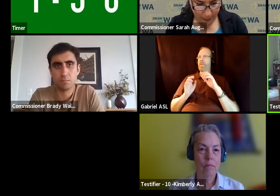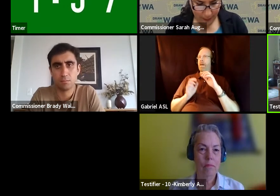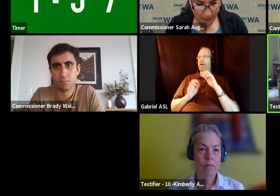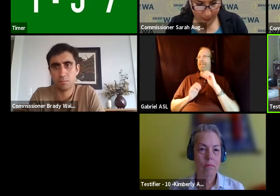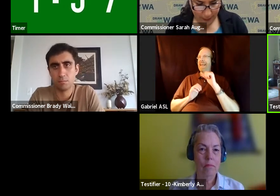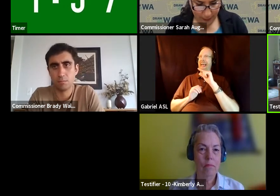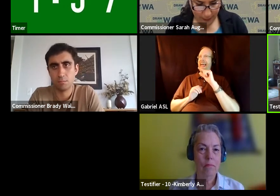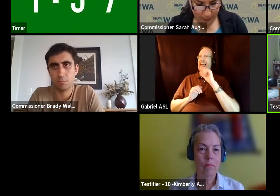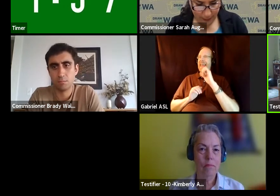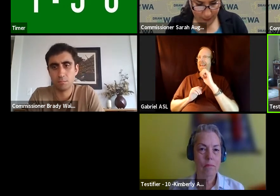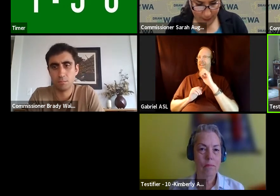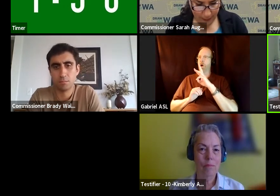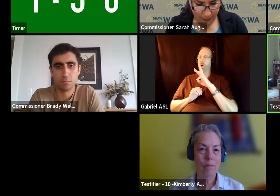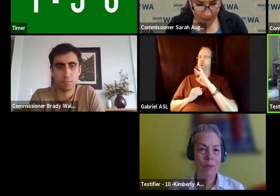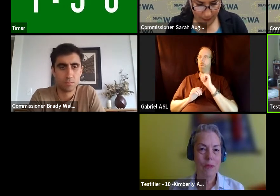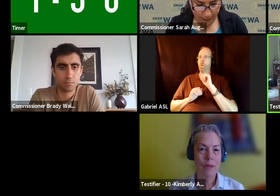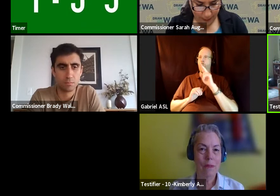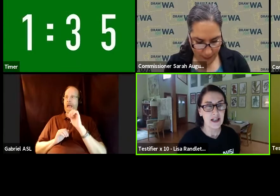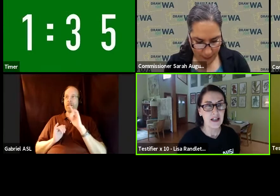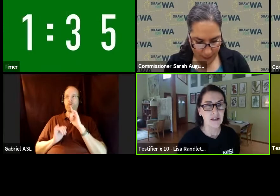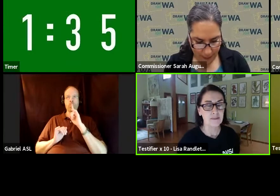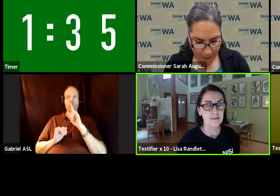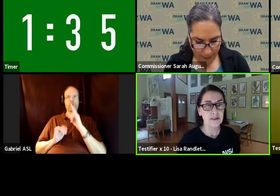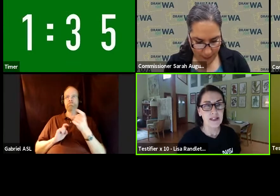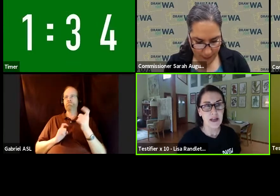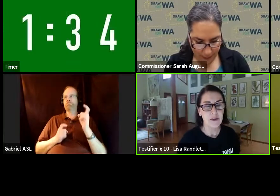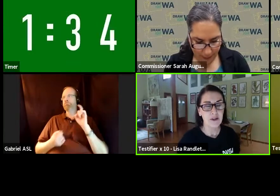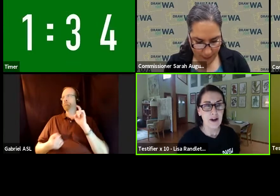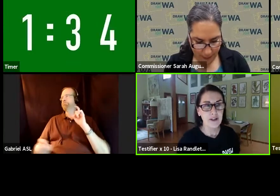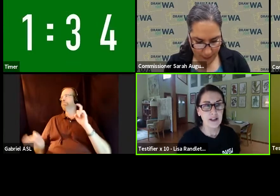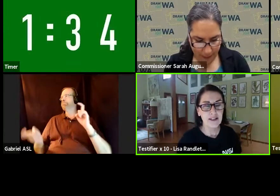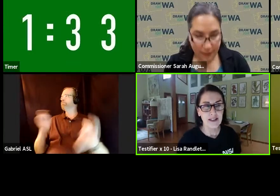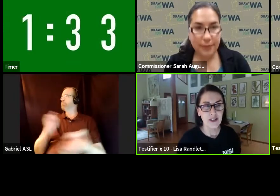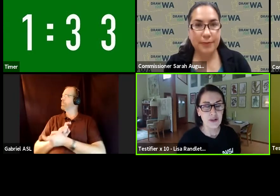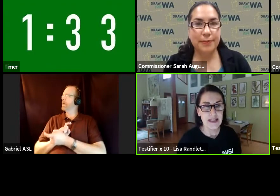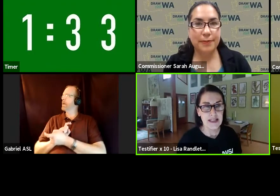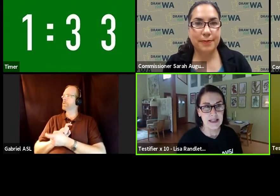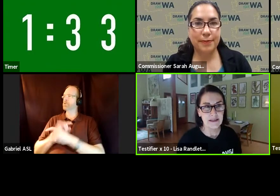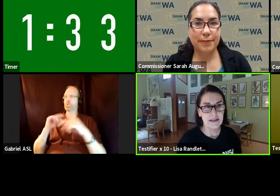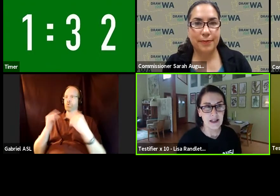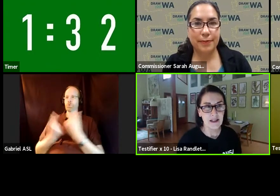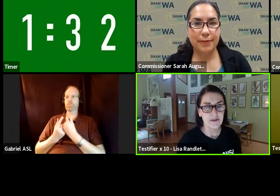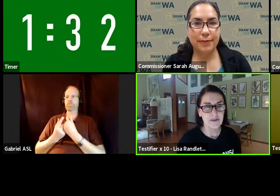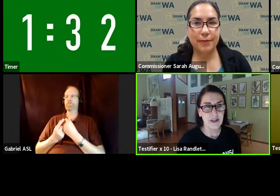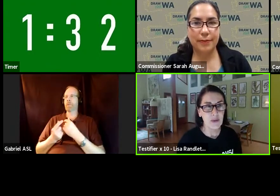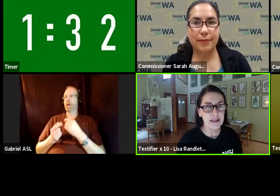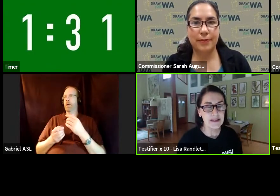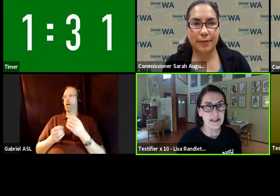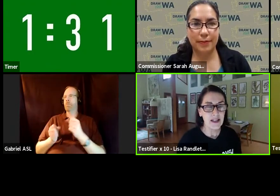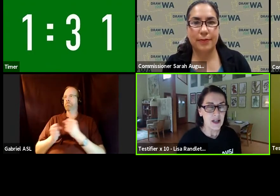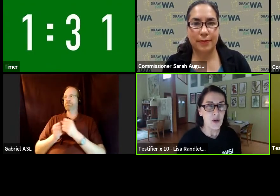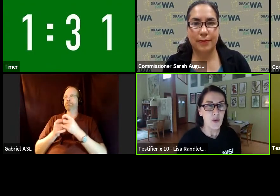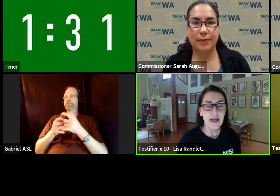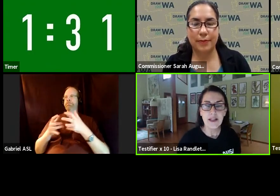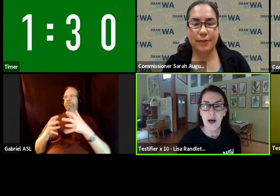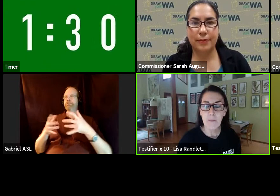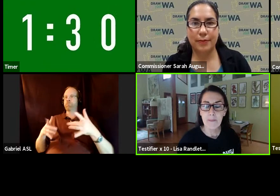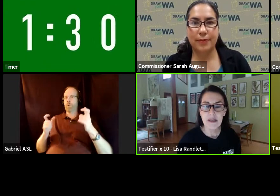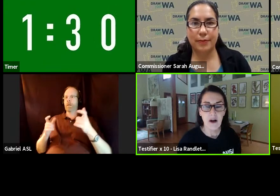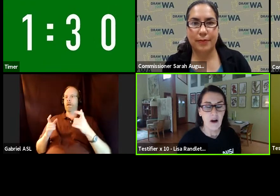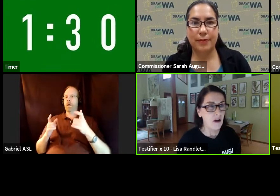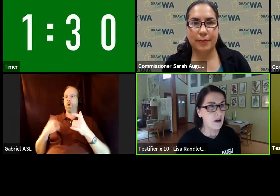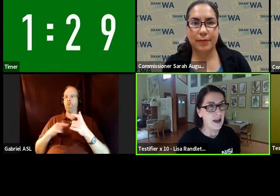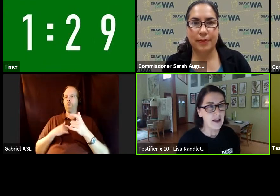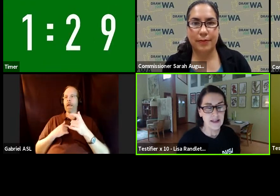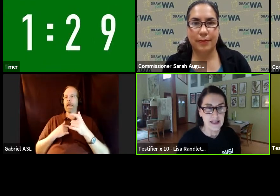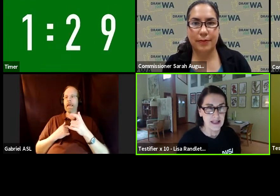really dramatically changing demographic, increasing very quickly. We